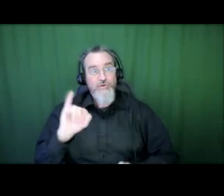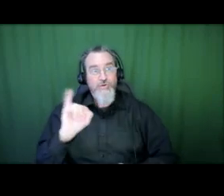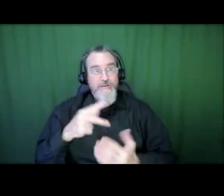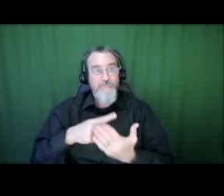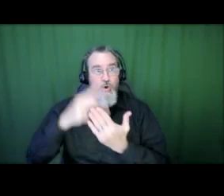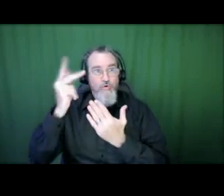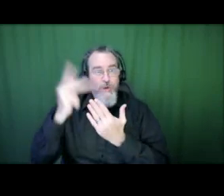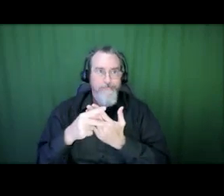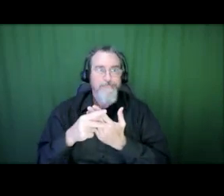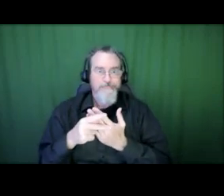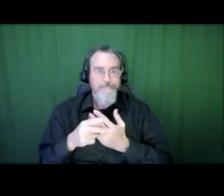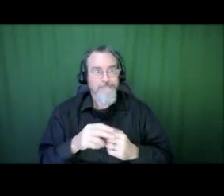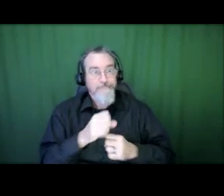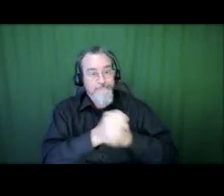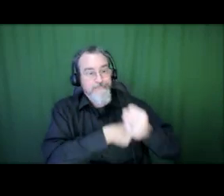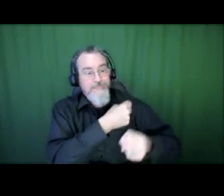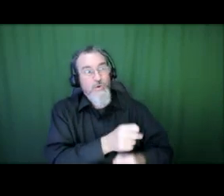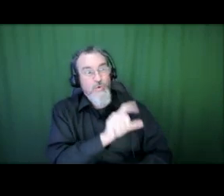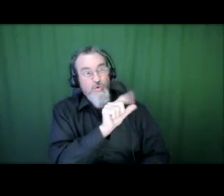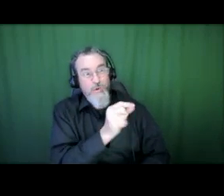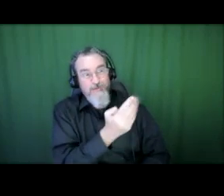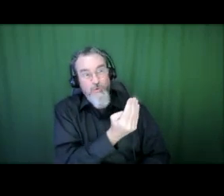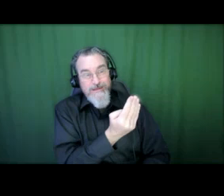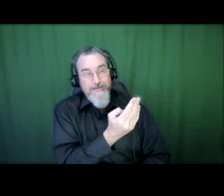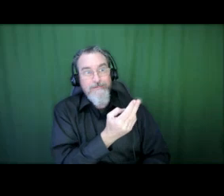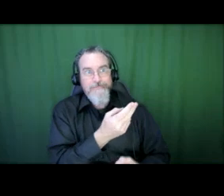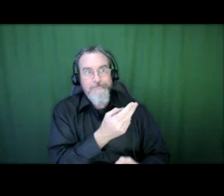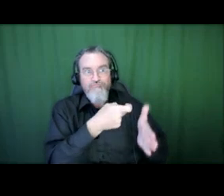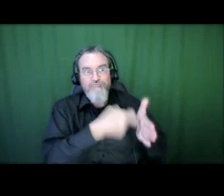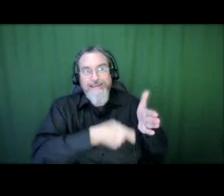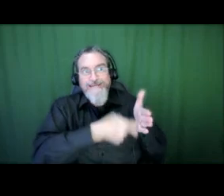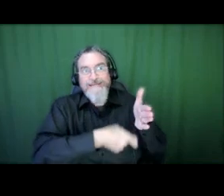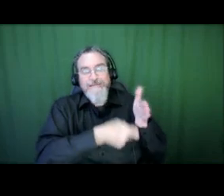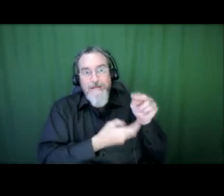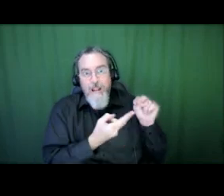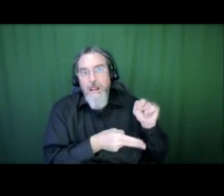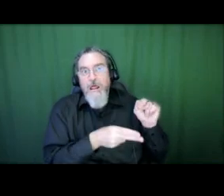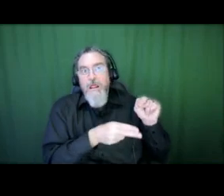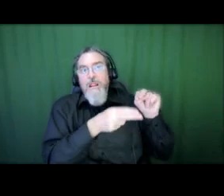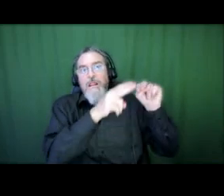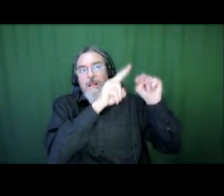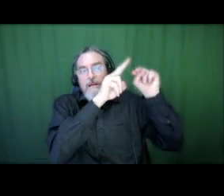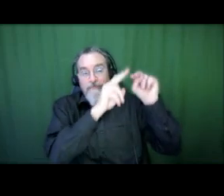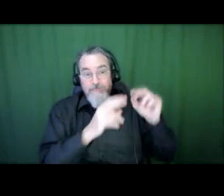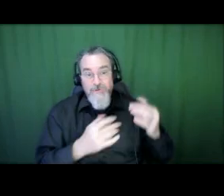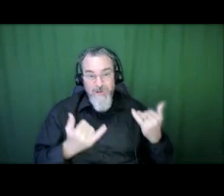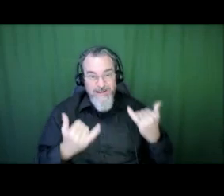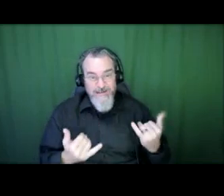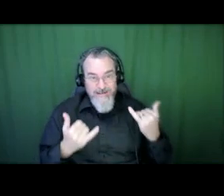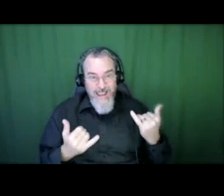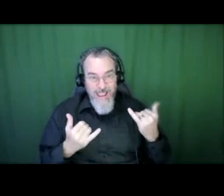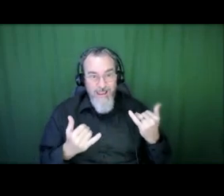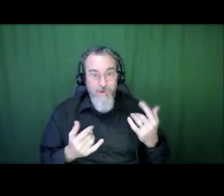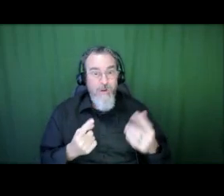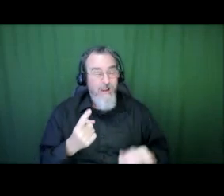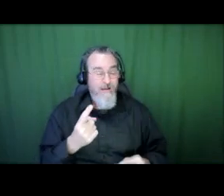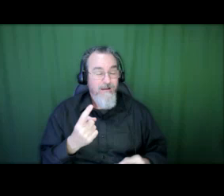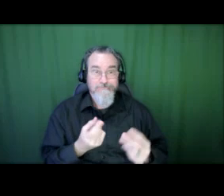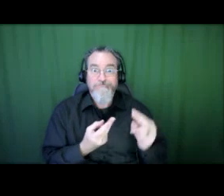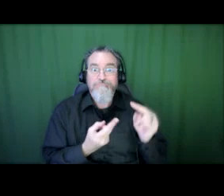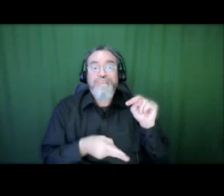in 2014. And by 2024, the rates had increased up to the half amount of what they were going to be allowed to, because we all